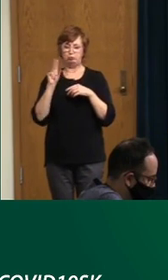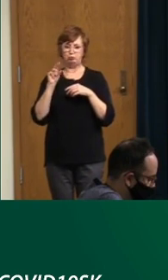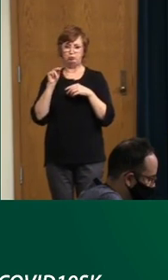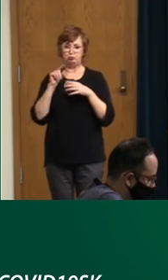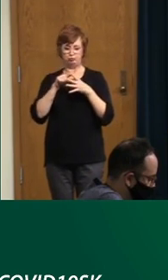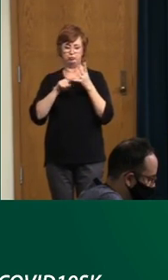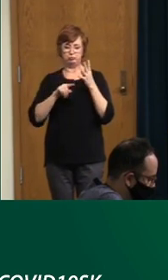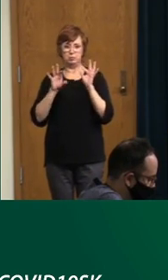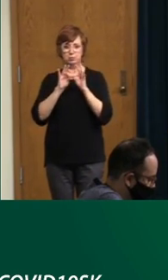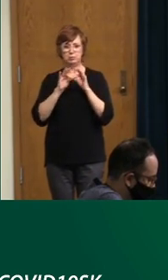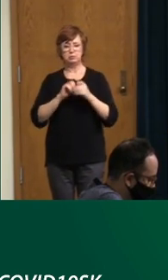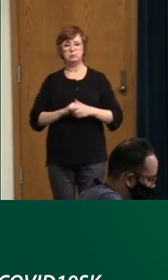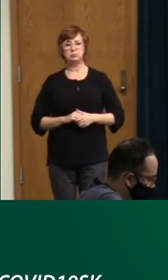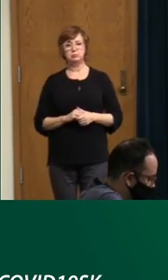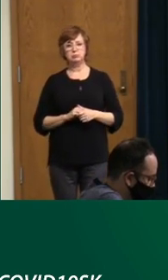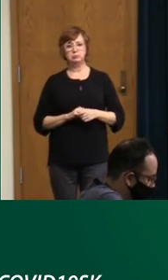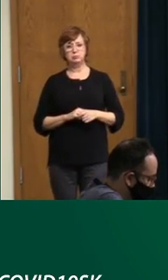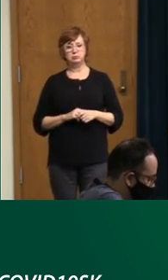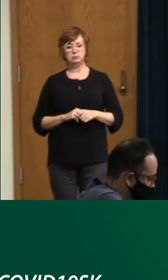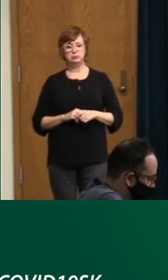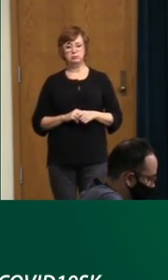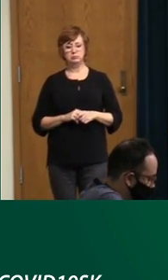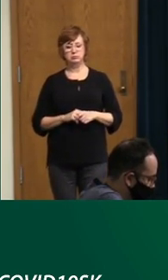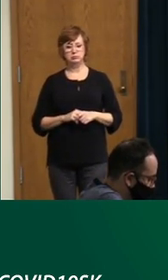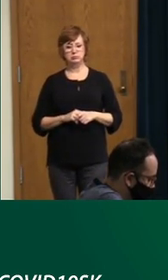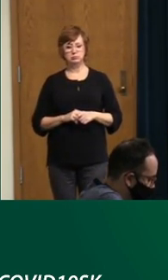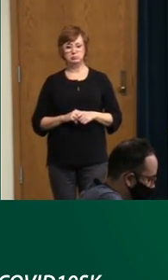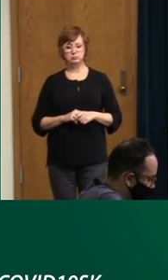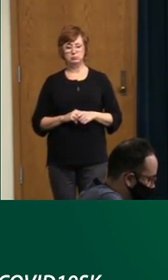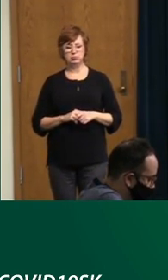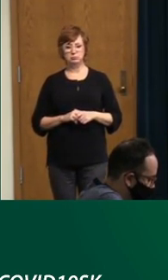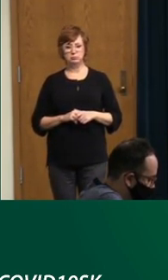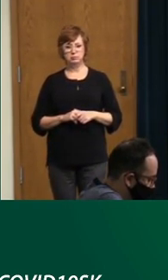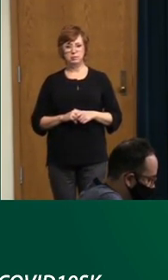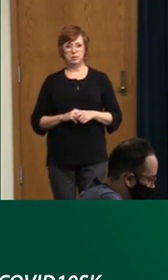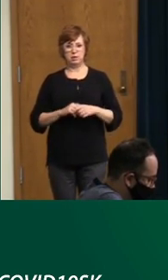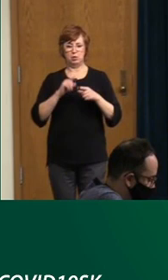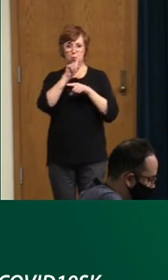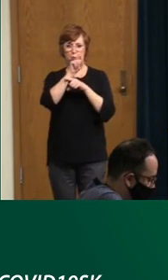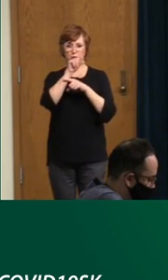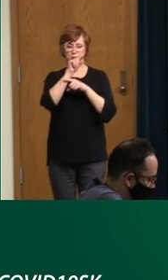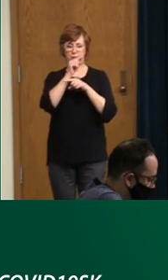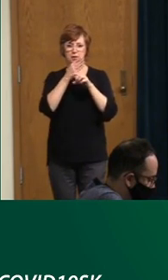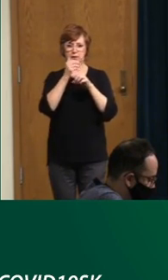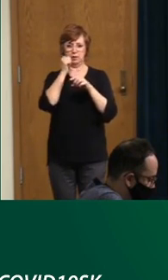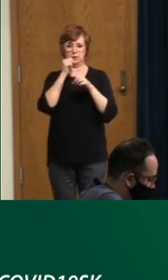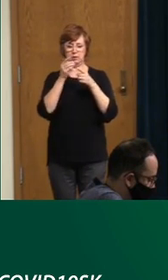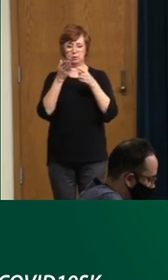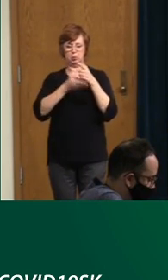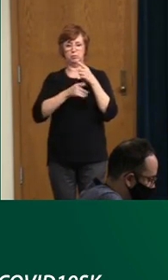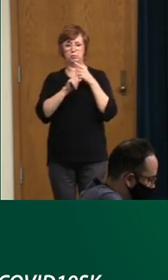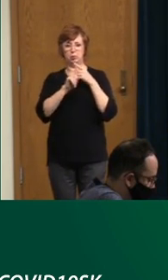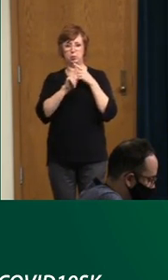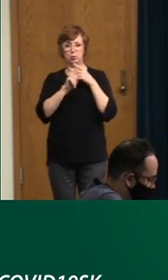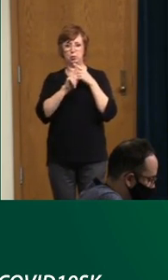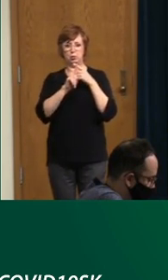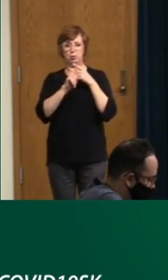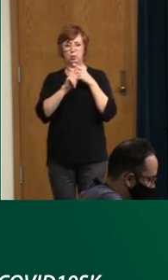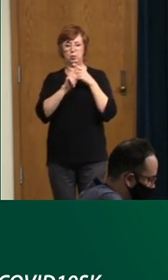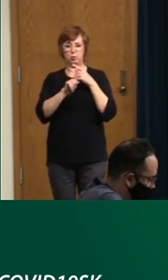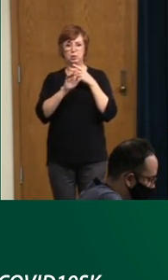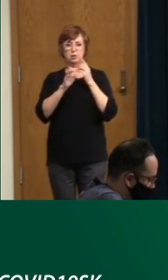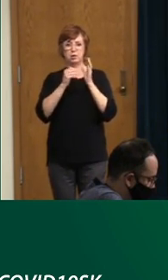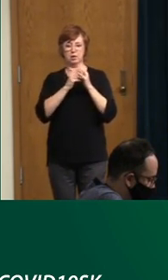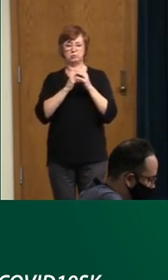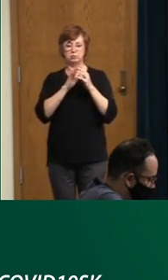become critical. So that second kind of threshold for me is more than 120 cases a day. And